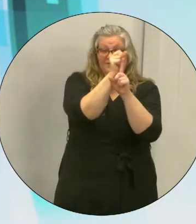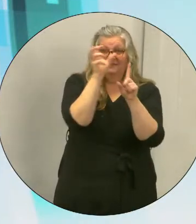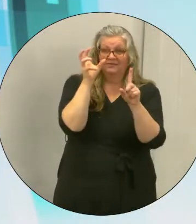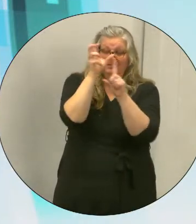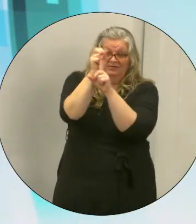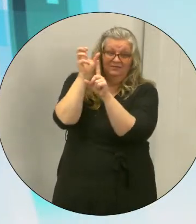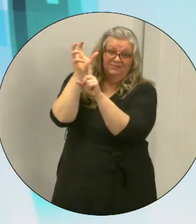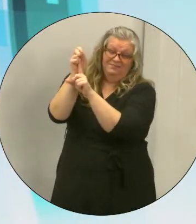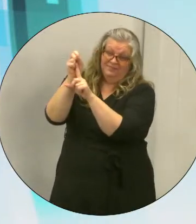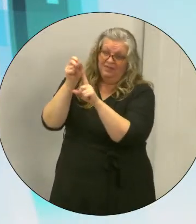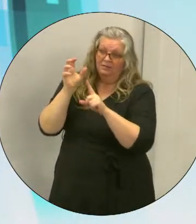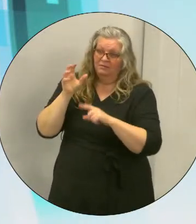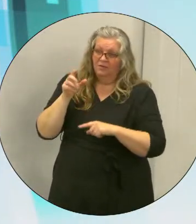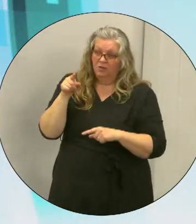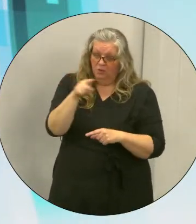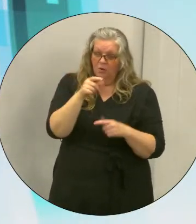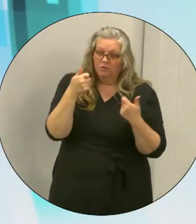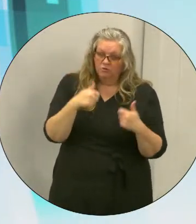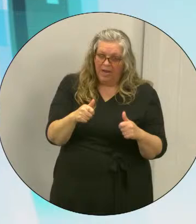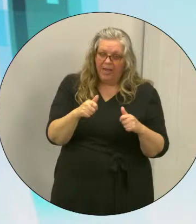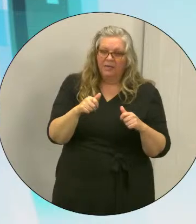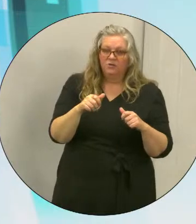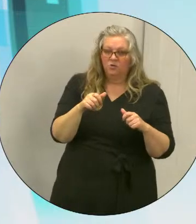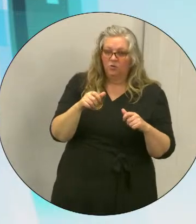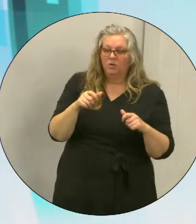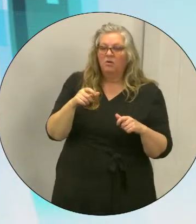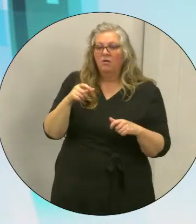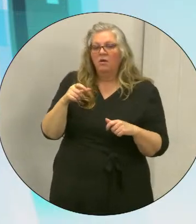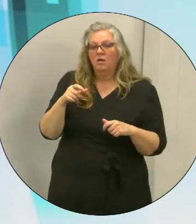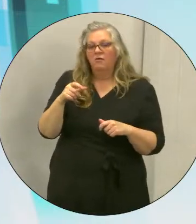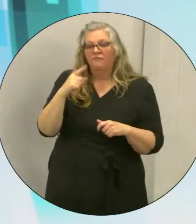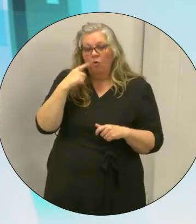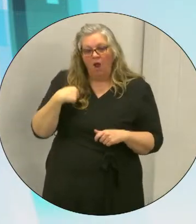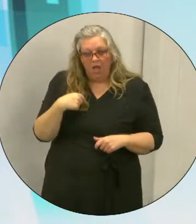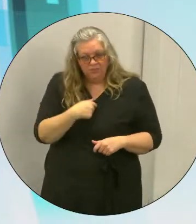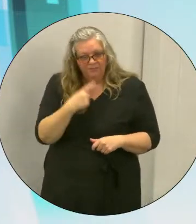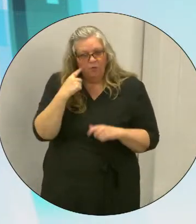sitting here to accomplish for us and for the children and the educators. So